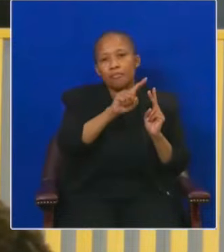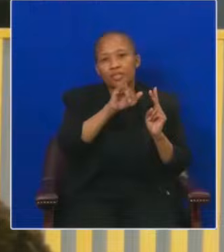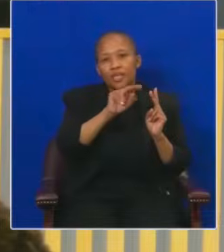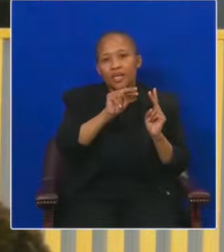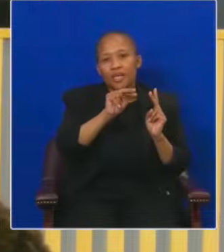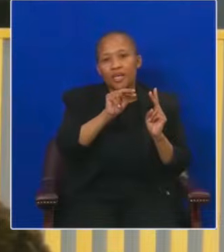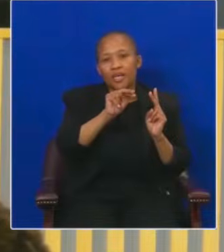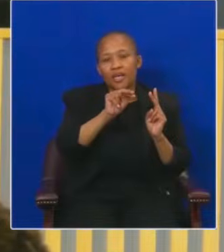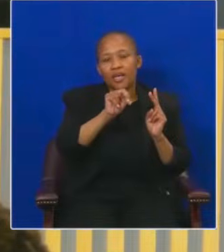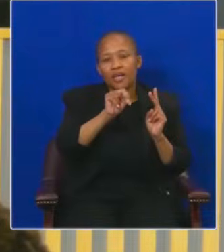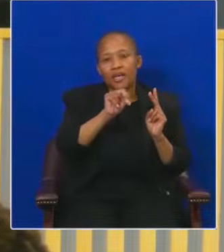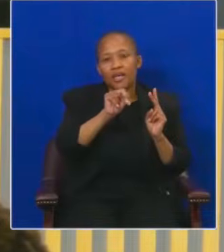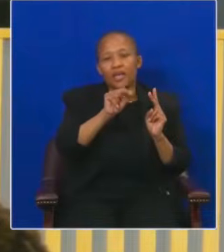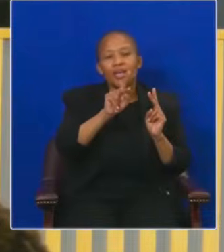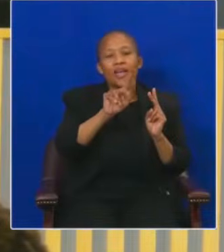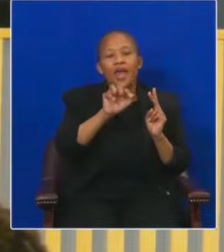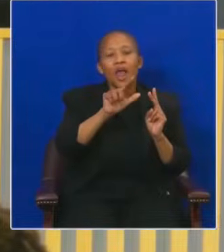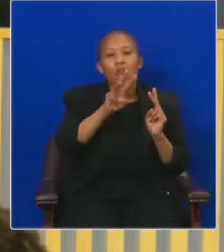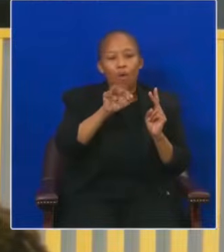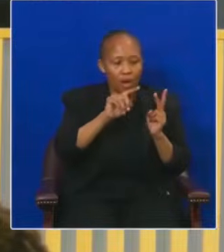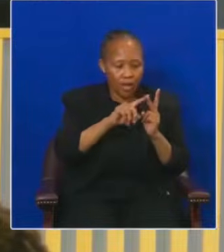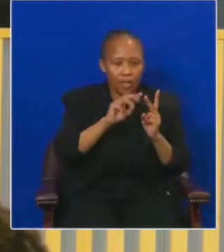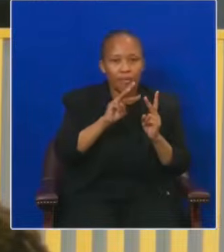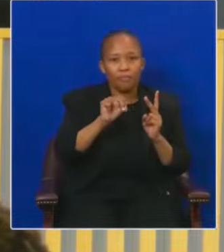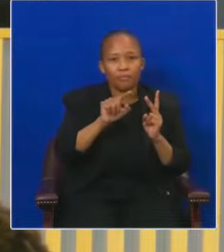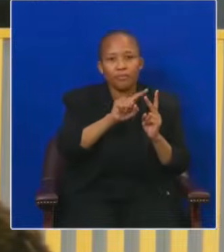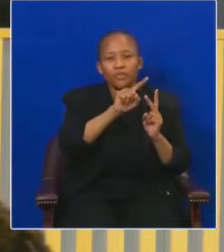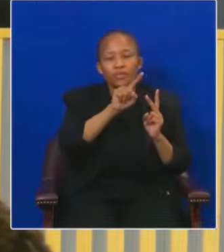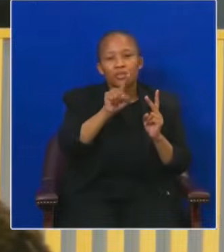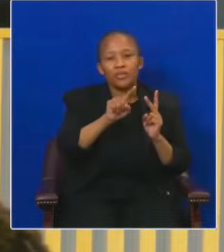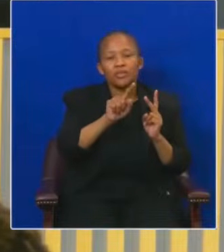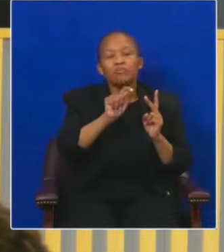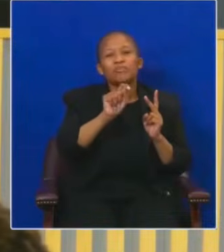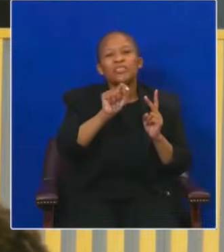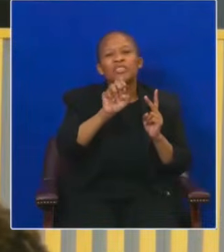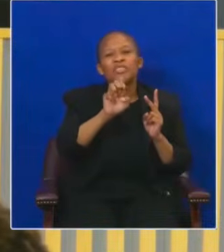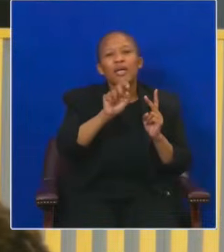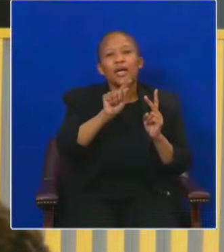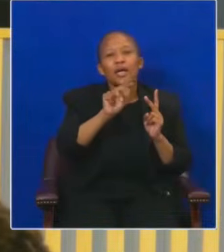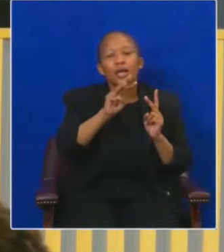personal pistol of Mr. Matlala.